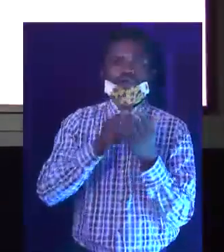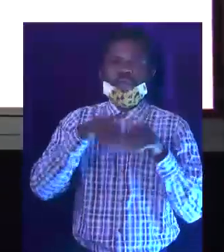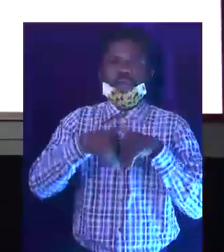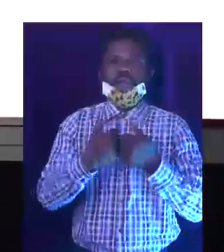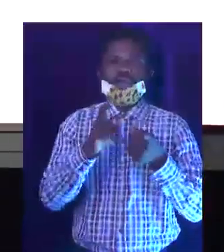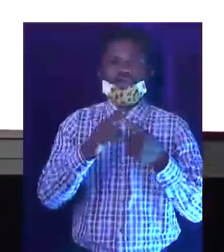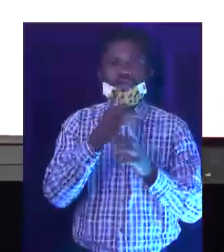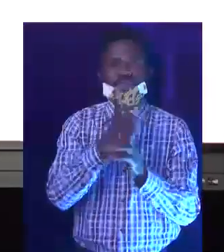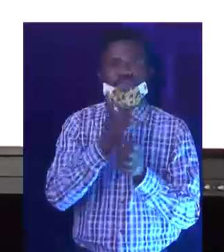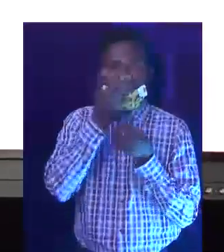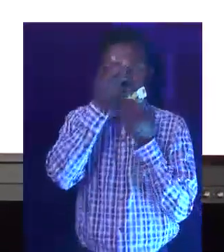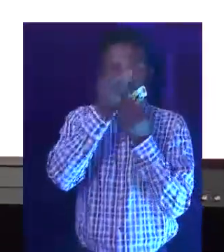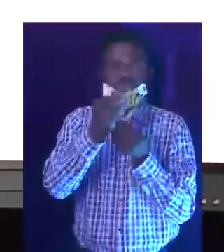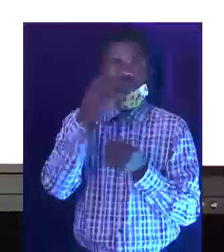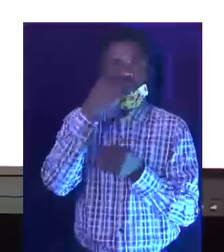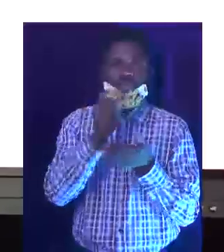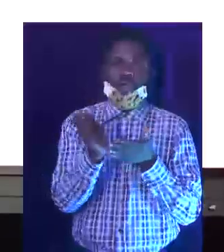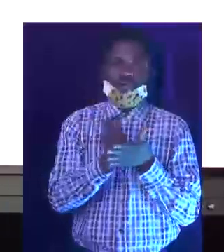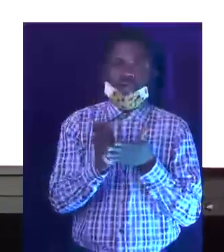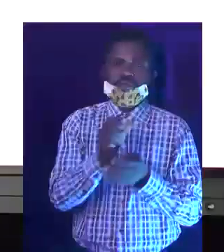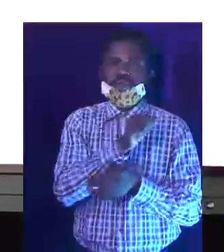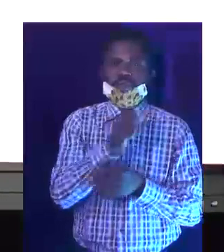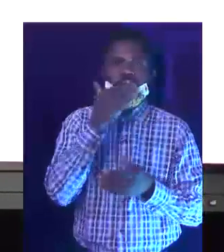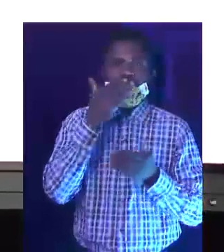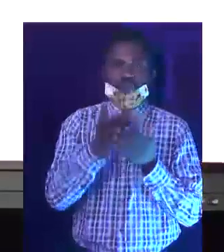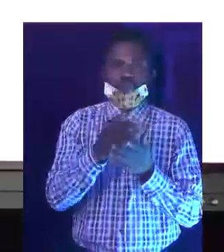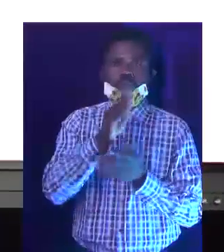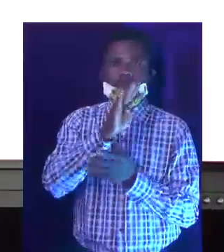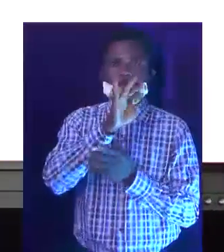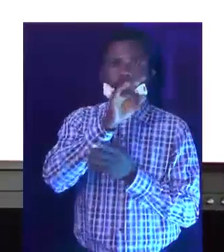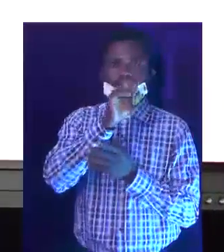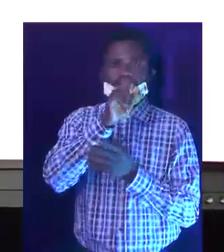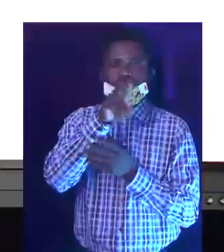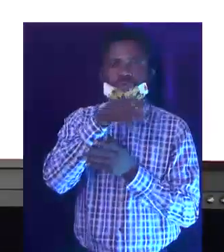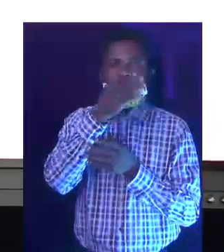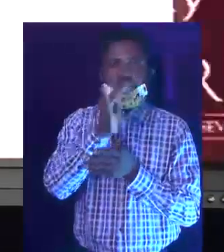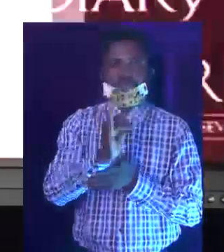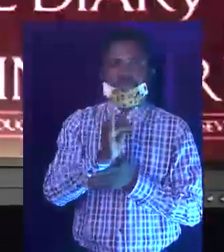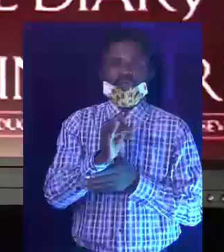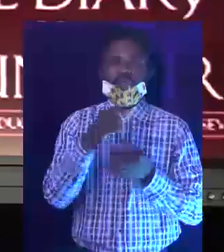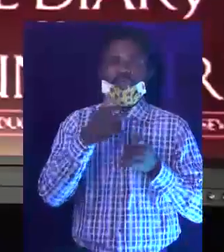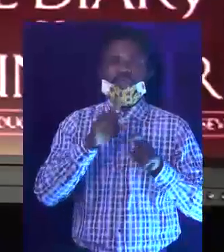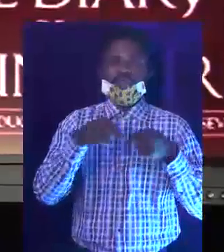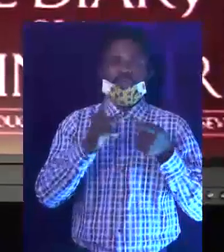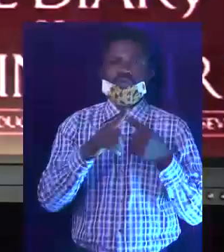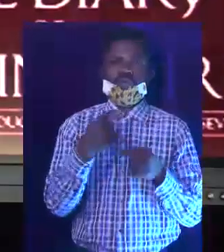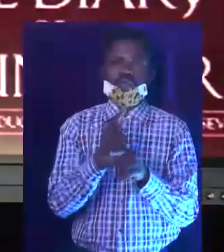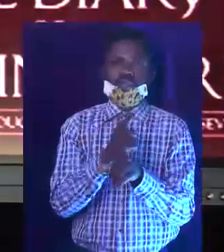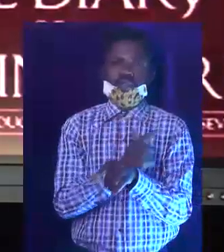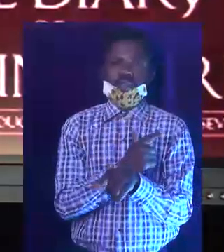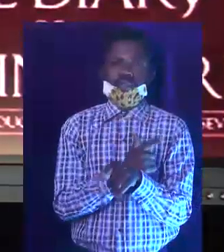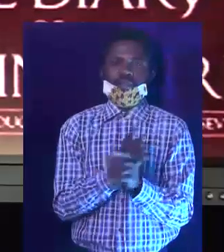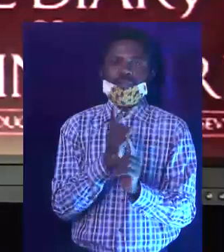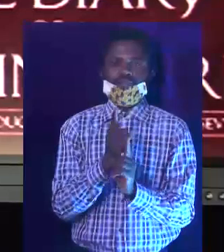state how to get information for writing a good biography. Now let's go into the lesson